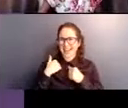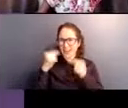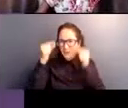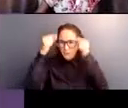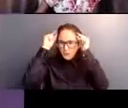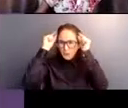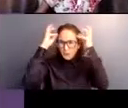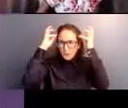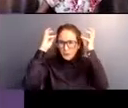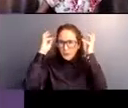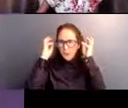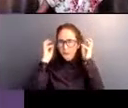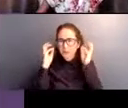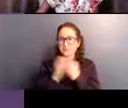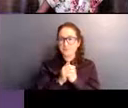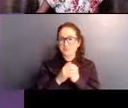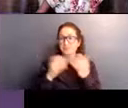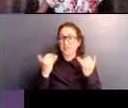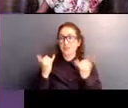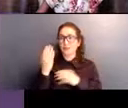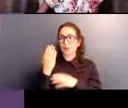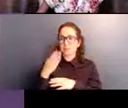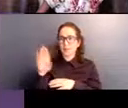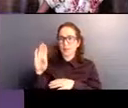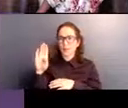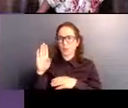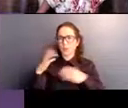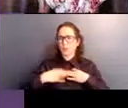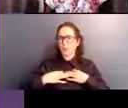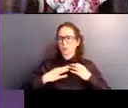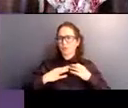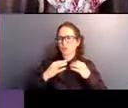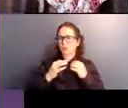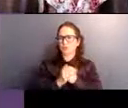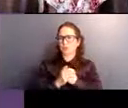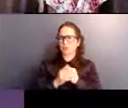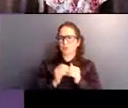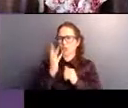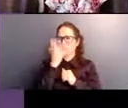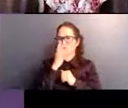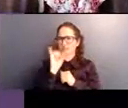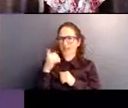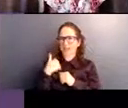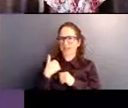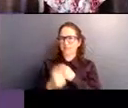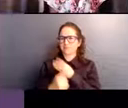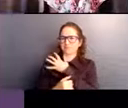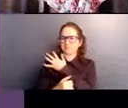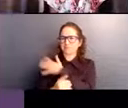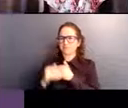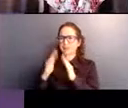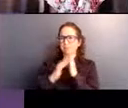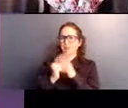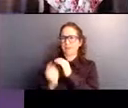curly do, and I'm wearing a blue shirt, which looks like it has a paint splash on my